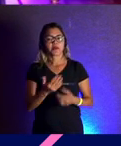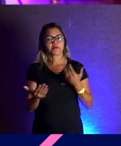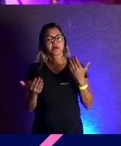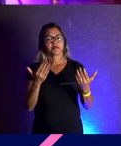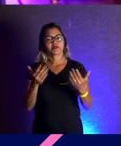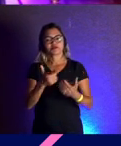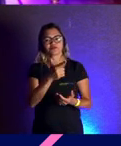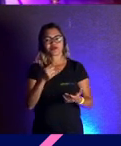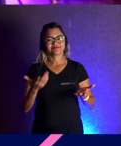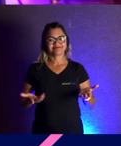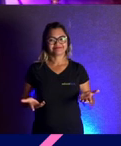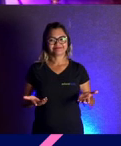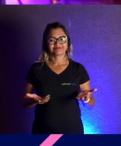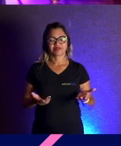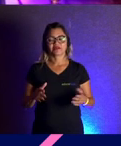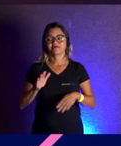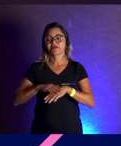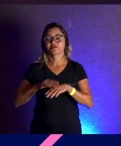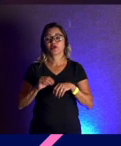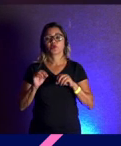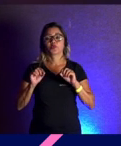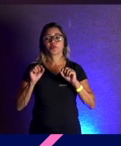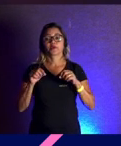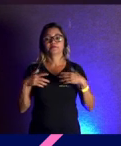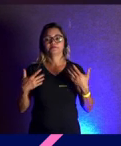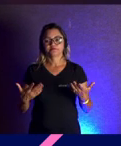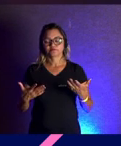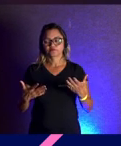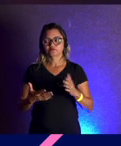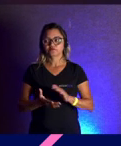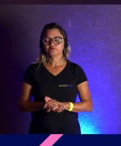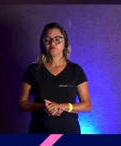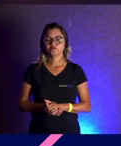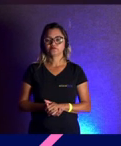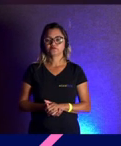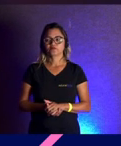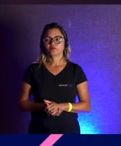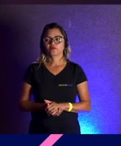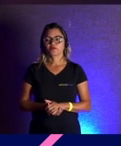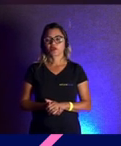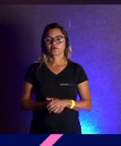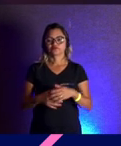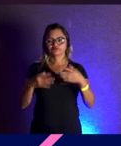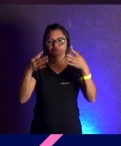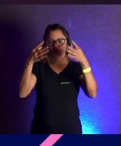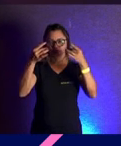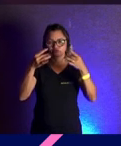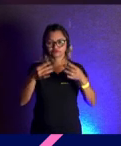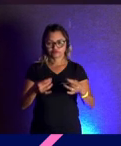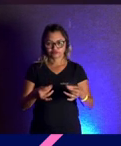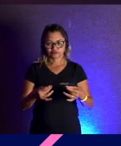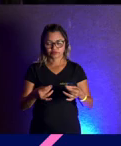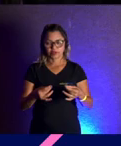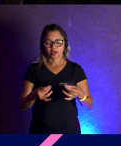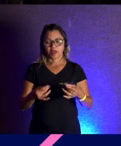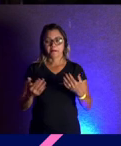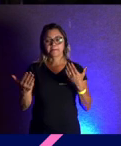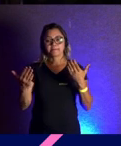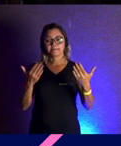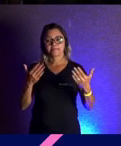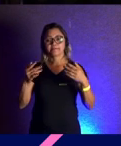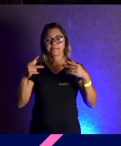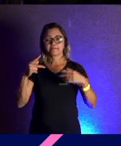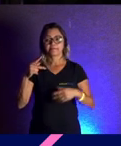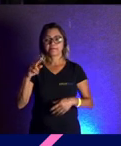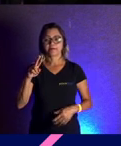Okay, we can do something called proportional stratification, okay? Which is a fairly easy technique. If you have a